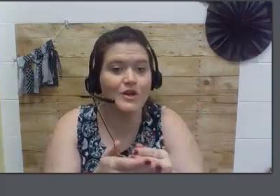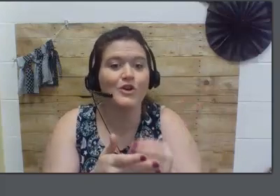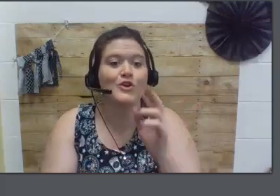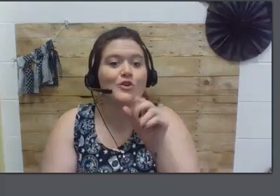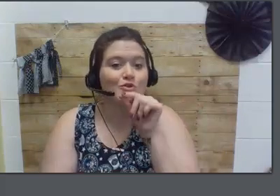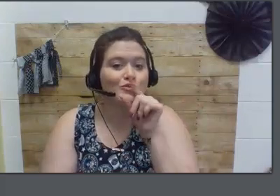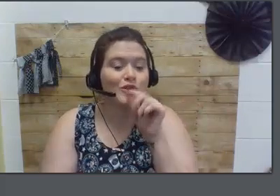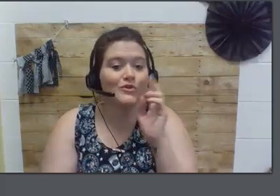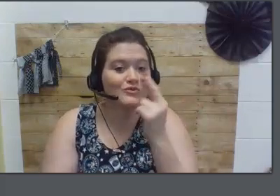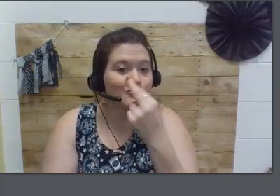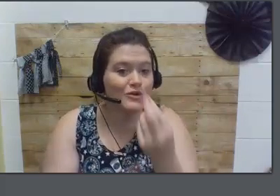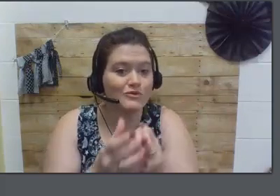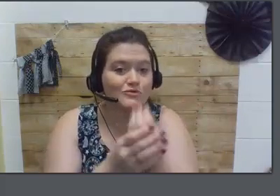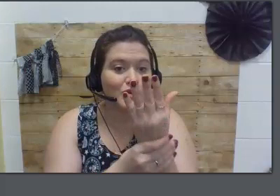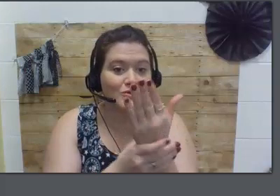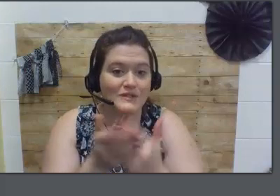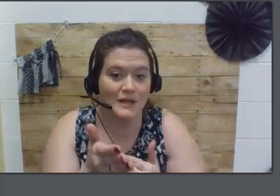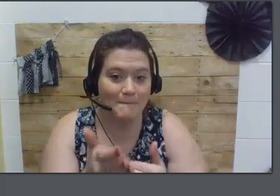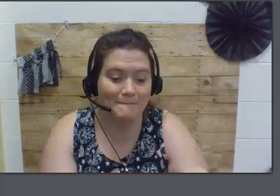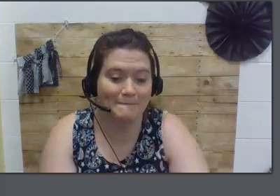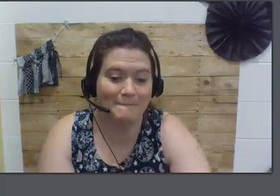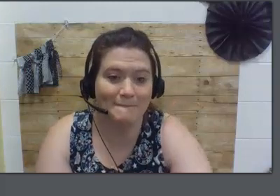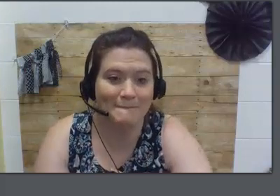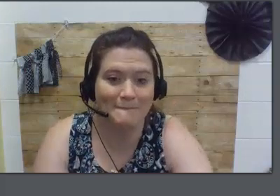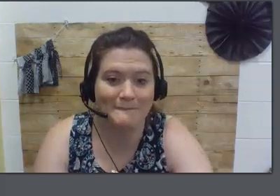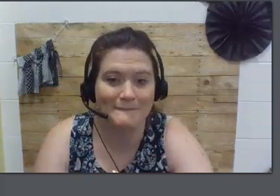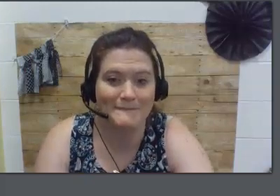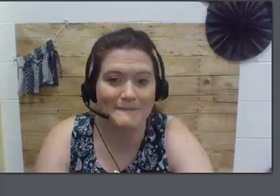some, crow's rose grows some.